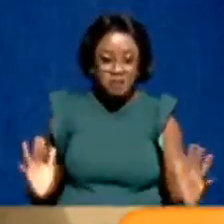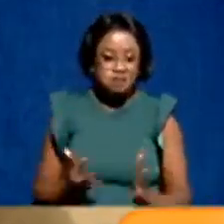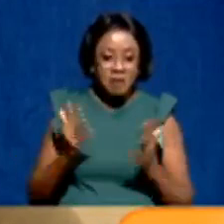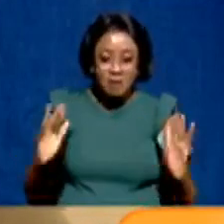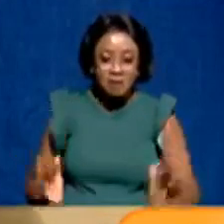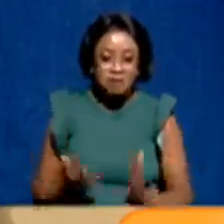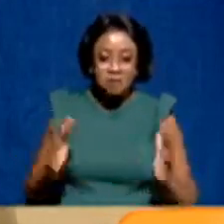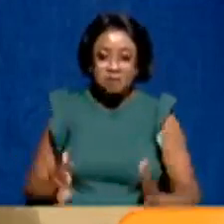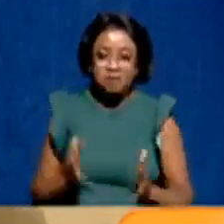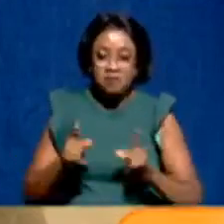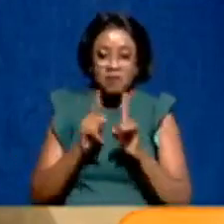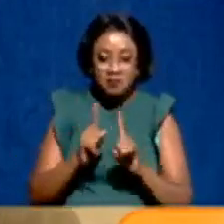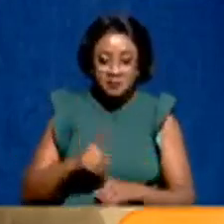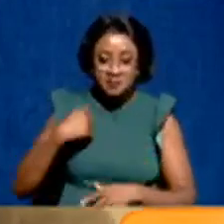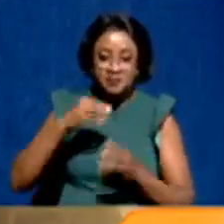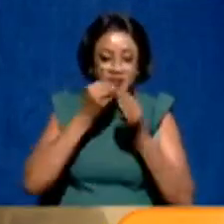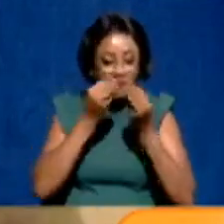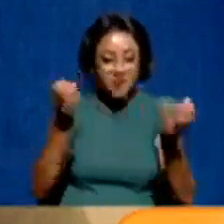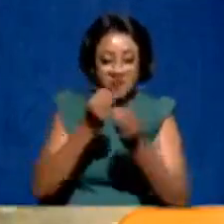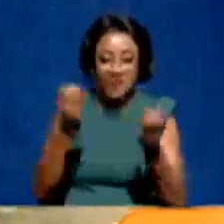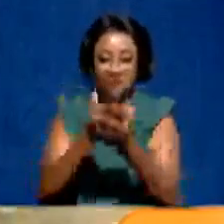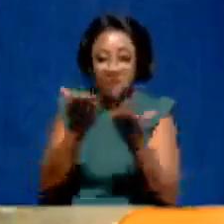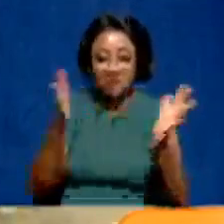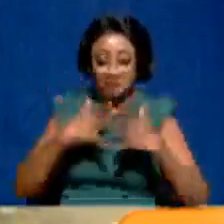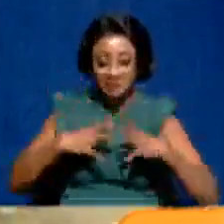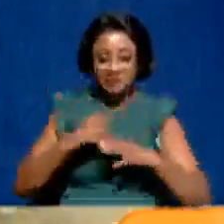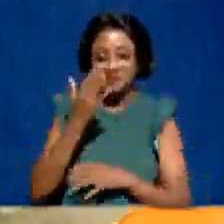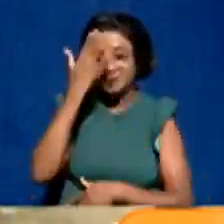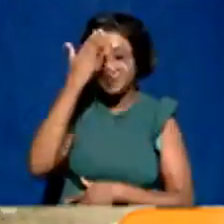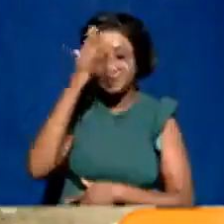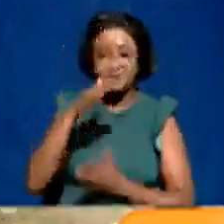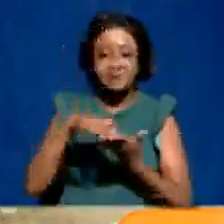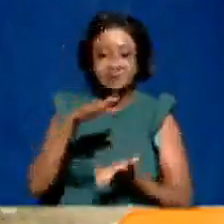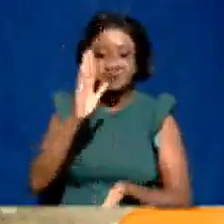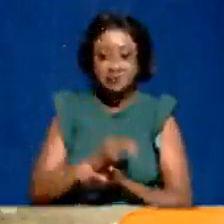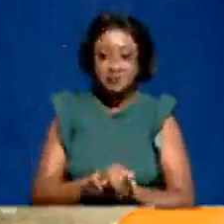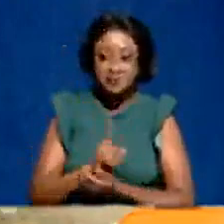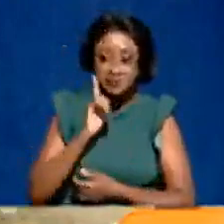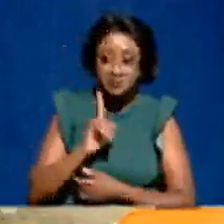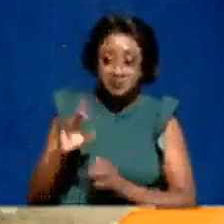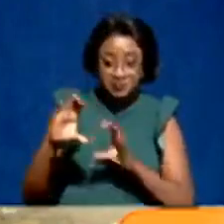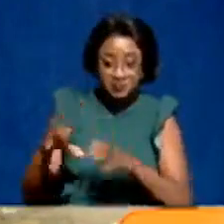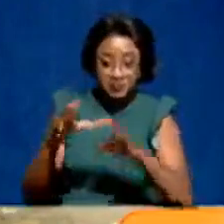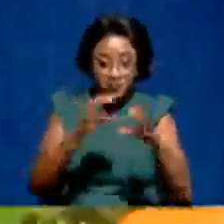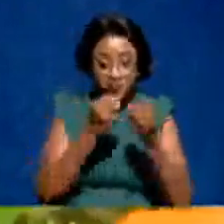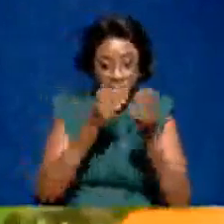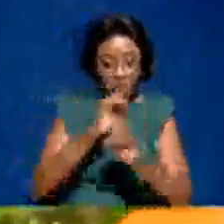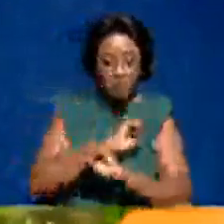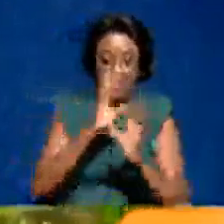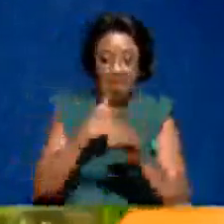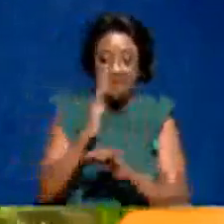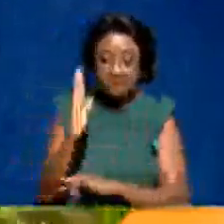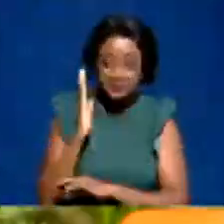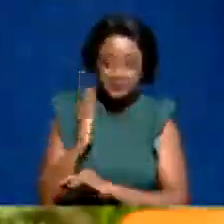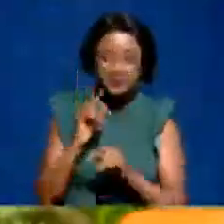kuweza pia kueneza huu ujumbe watu waregeshe miti. The communities here have volunteered security to ensure that trees